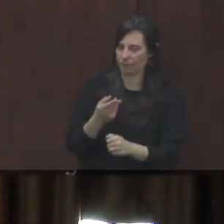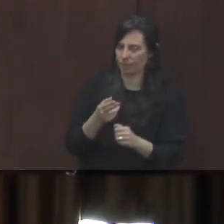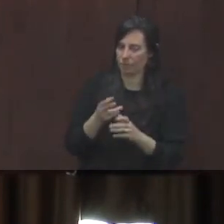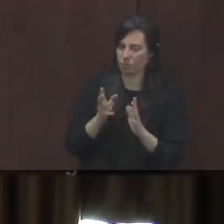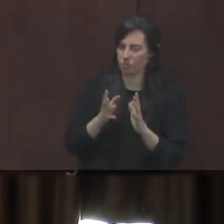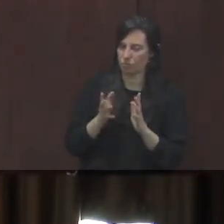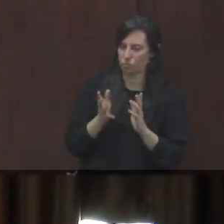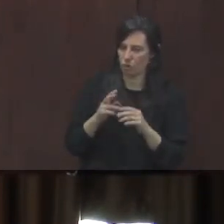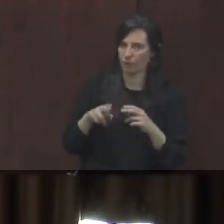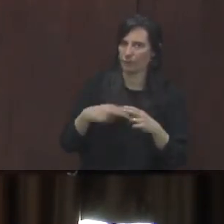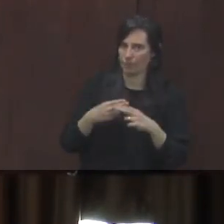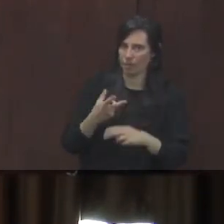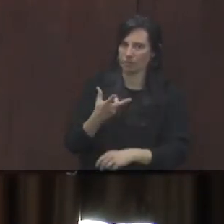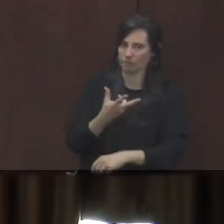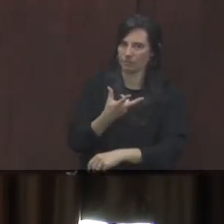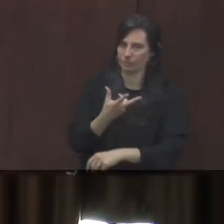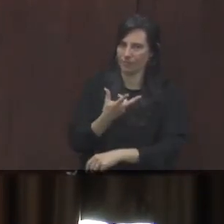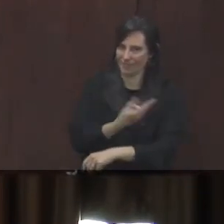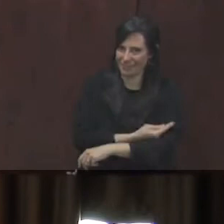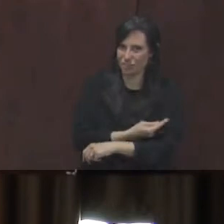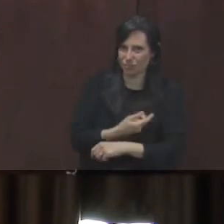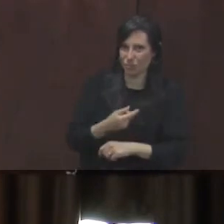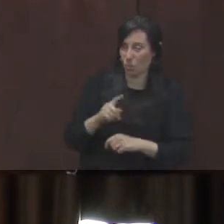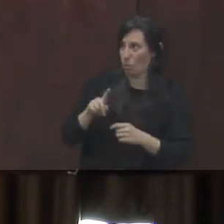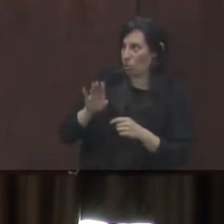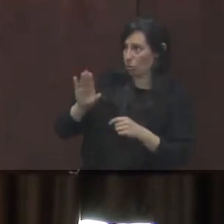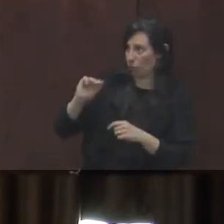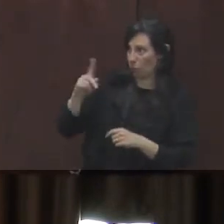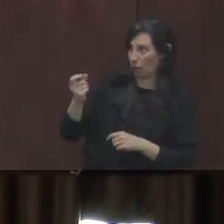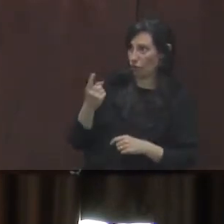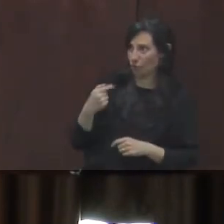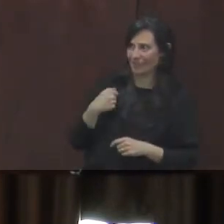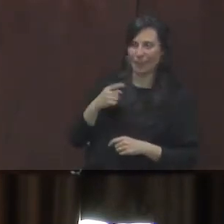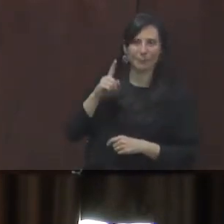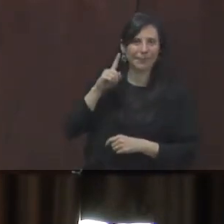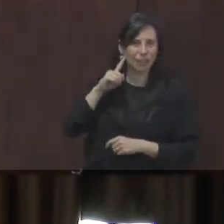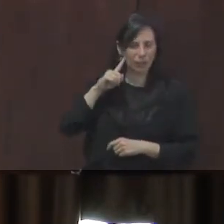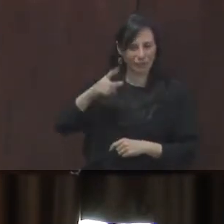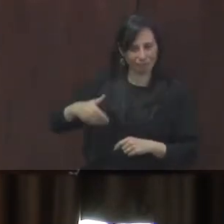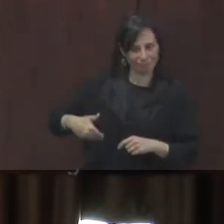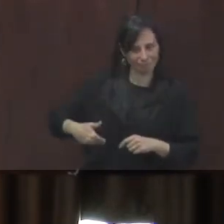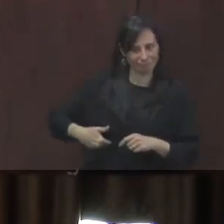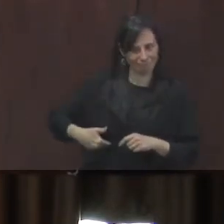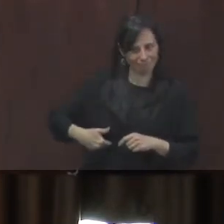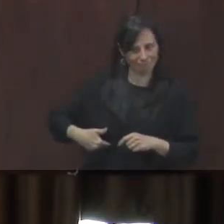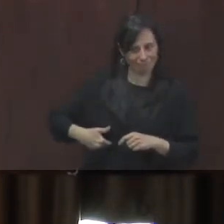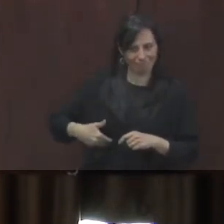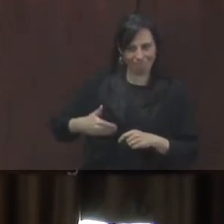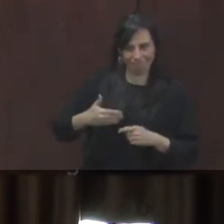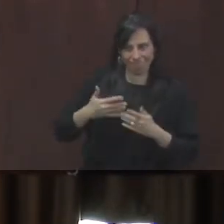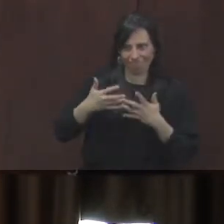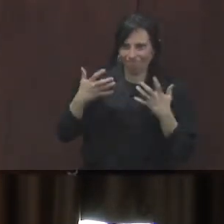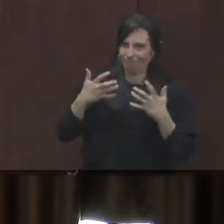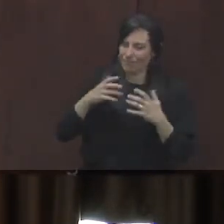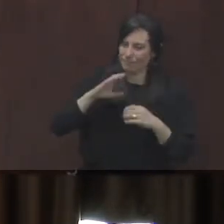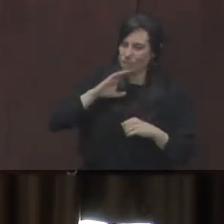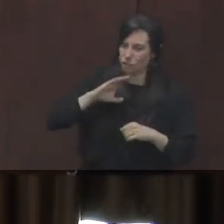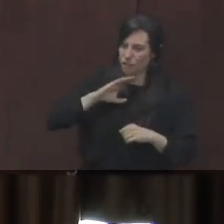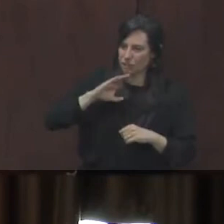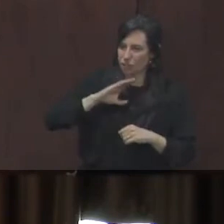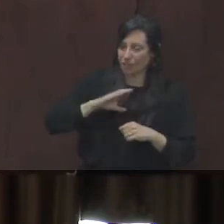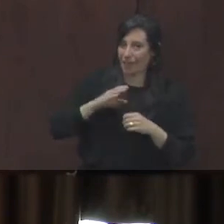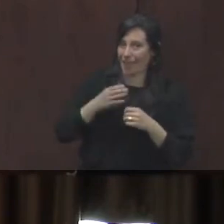the frustration in each of your questions and the exasperation behind your masks. I think the masks are probably a good thing for you right